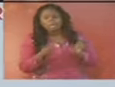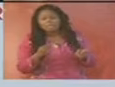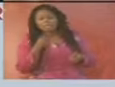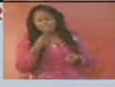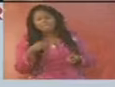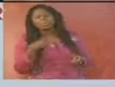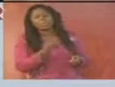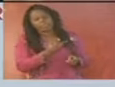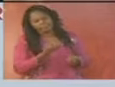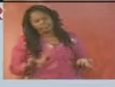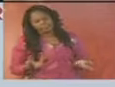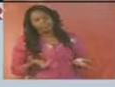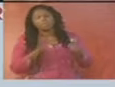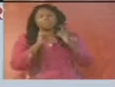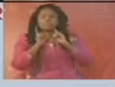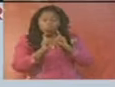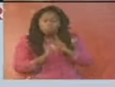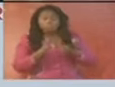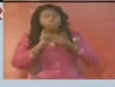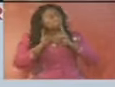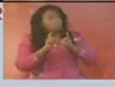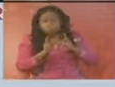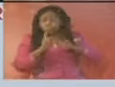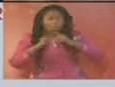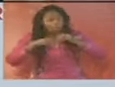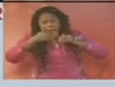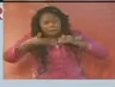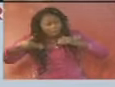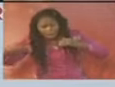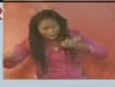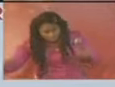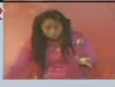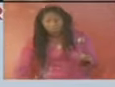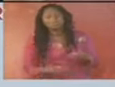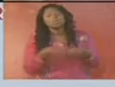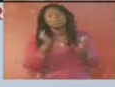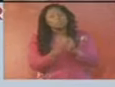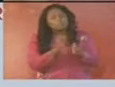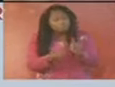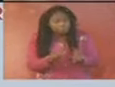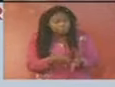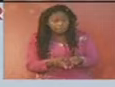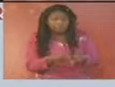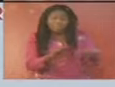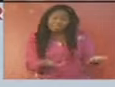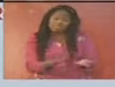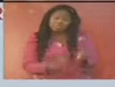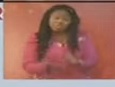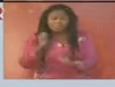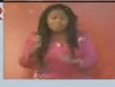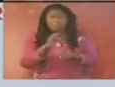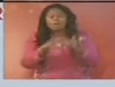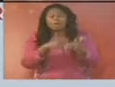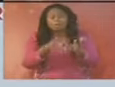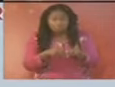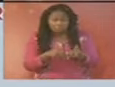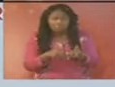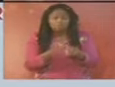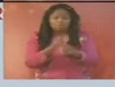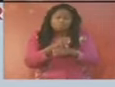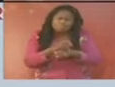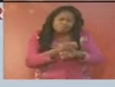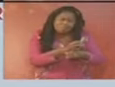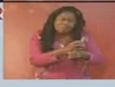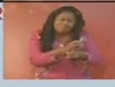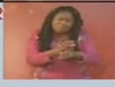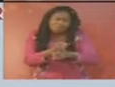vaccines, the history of vaccines, and you saw the rollout of that program this morning when the chief medical officer